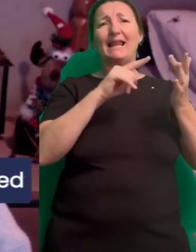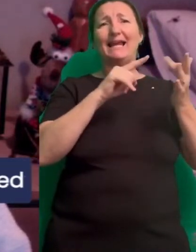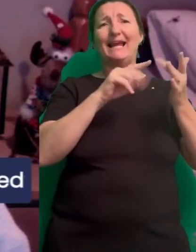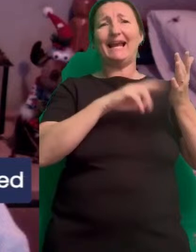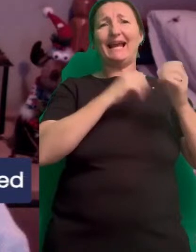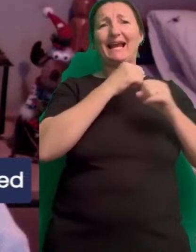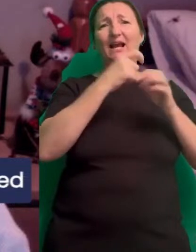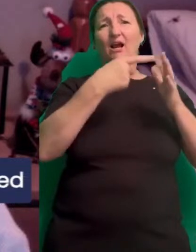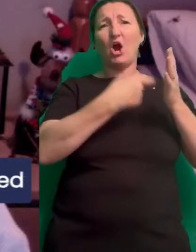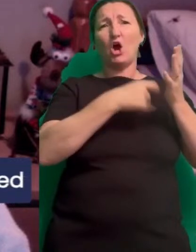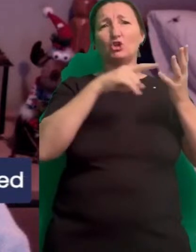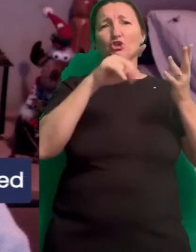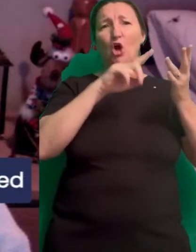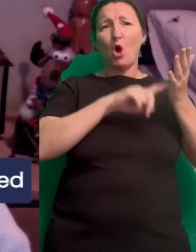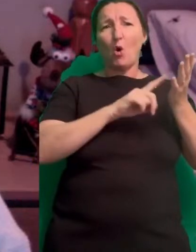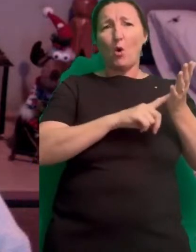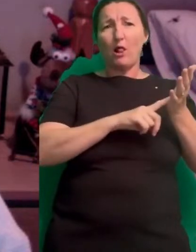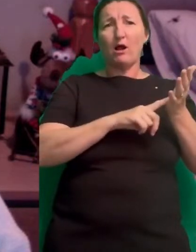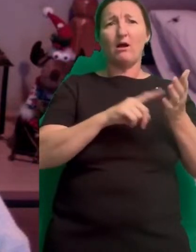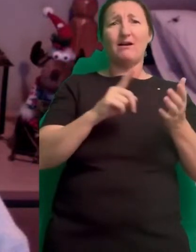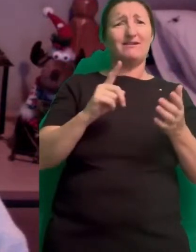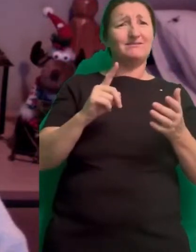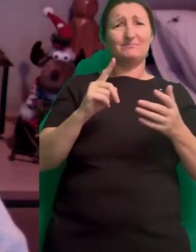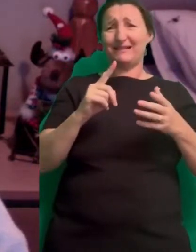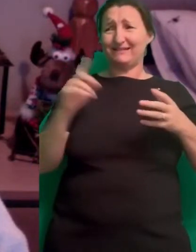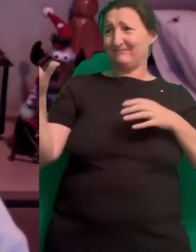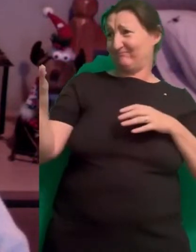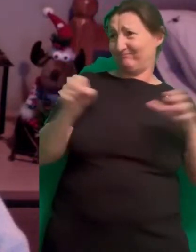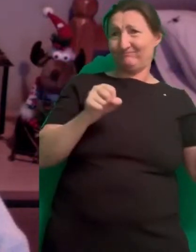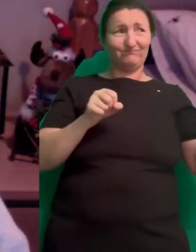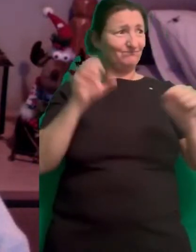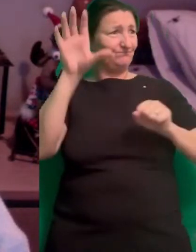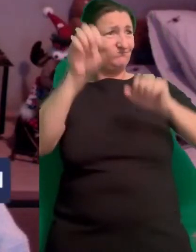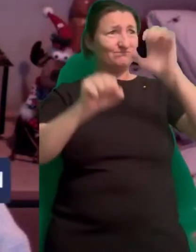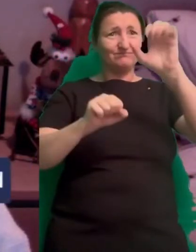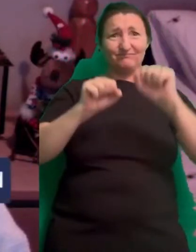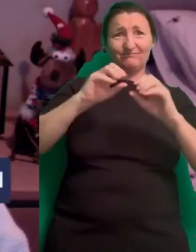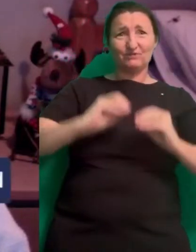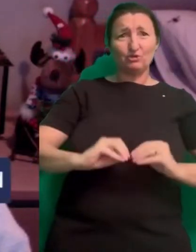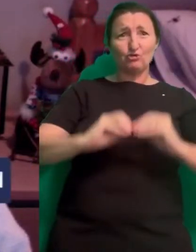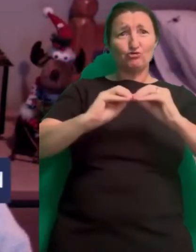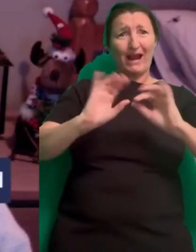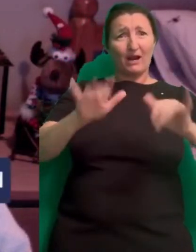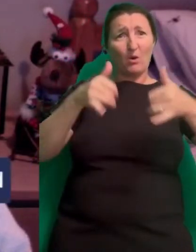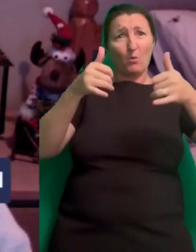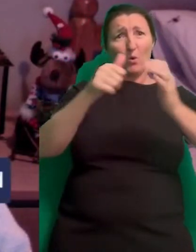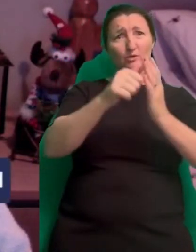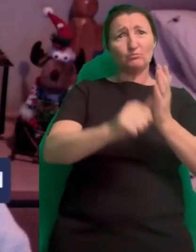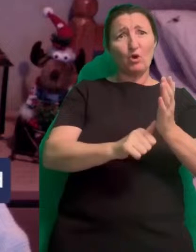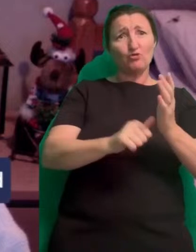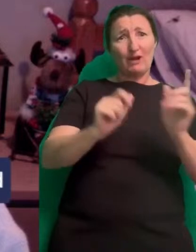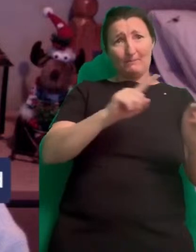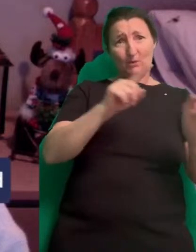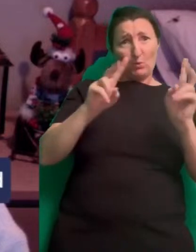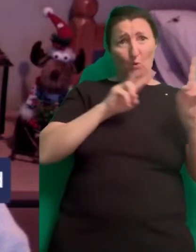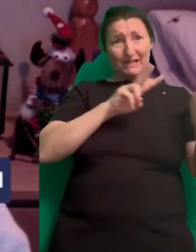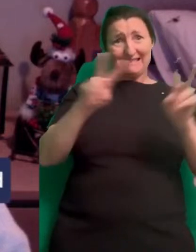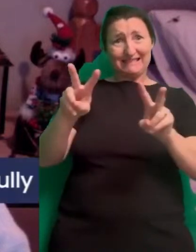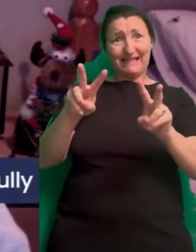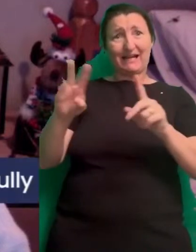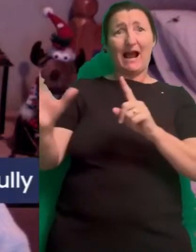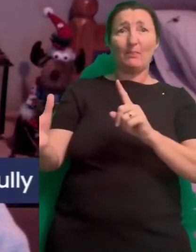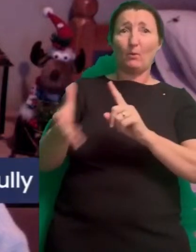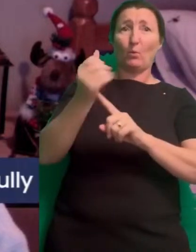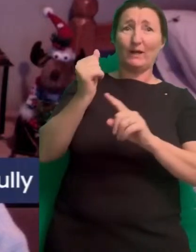that you see, and the winners that are announced and presented in front of everyone today. So a big thanks from me, and please